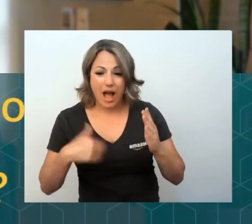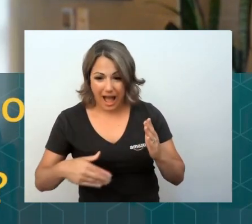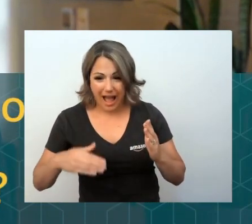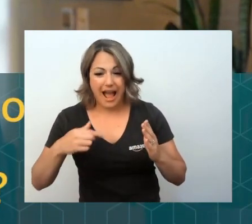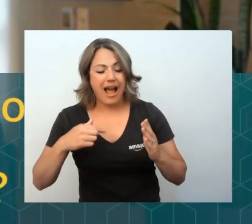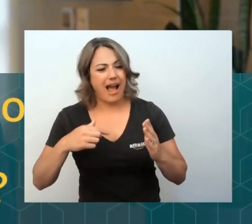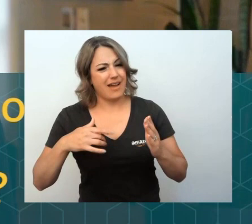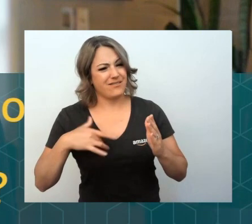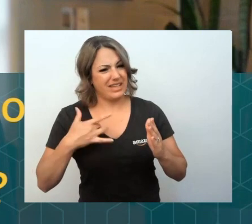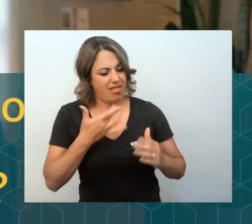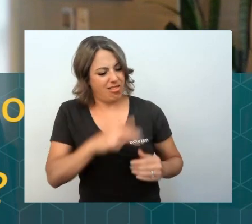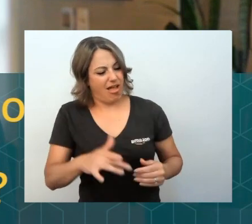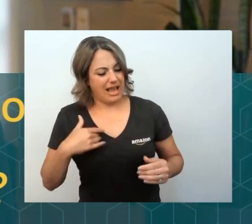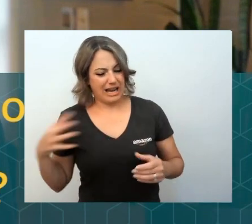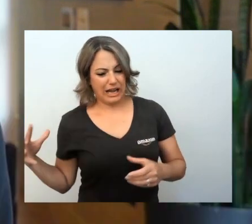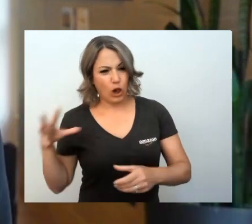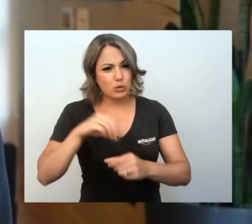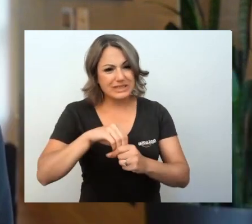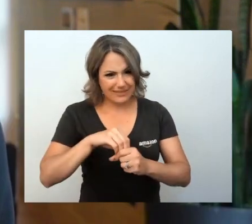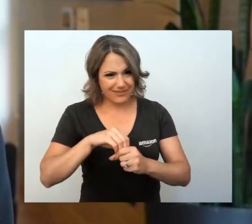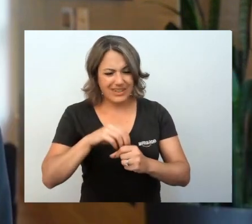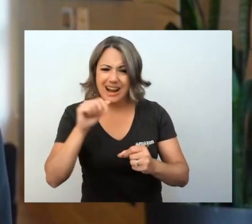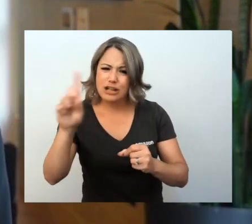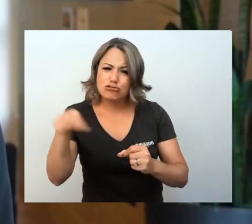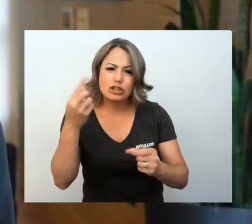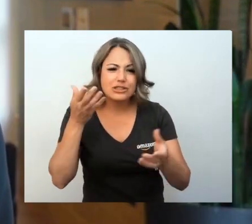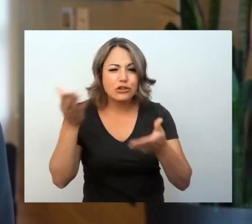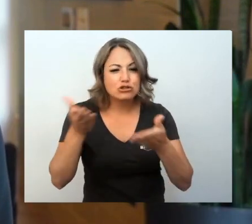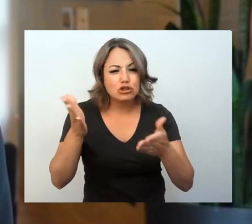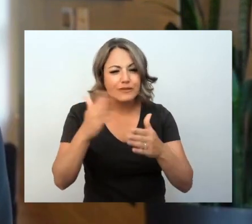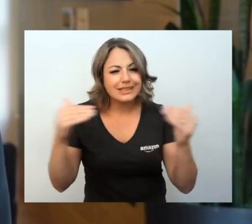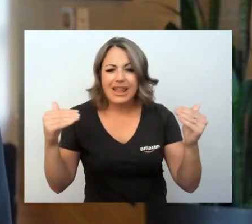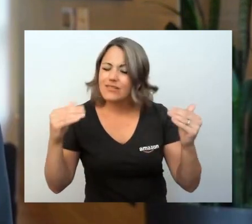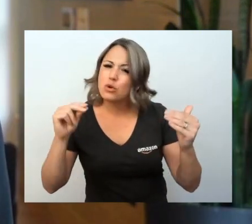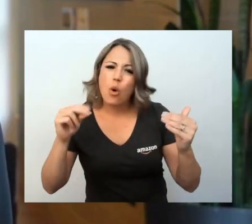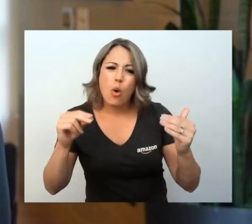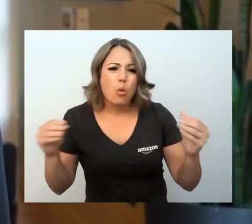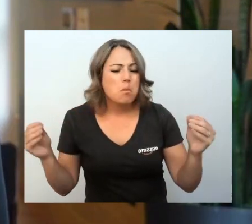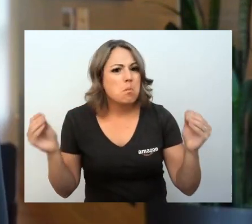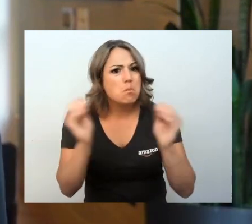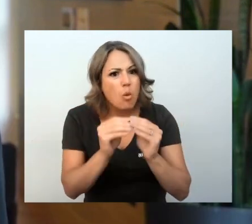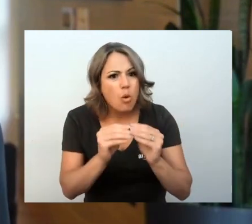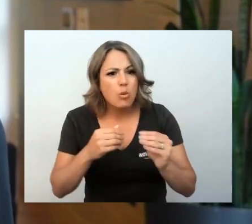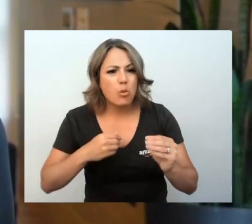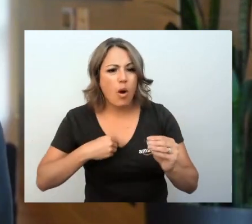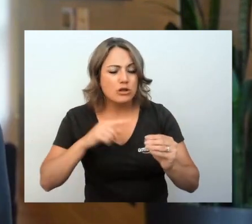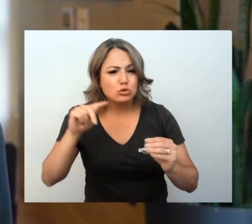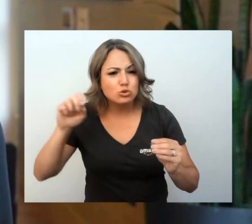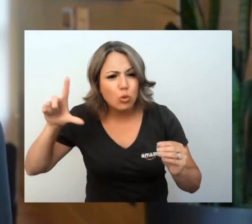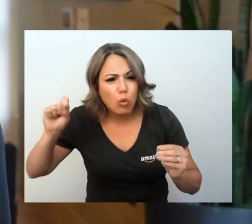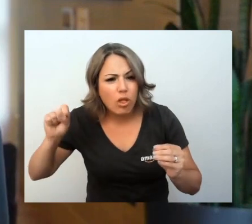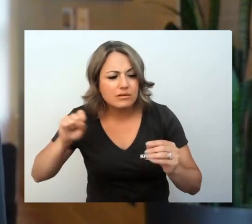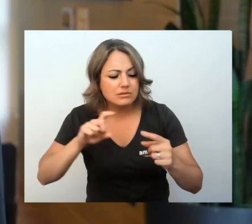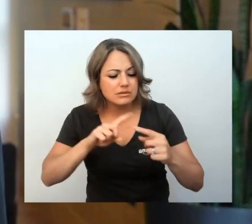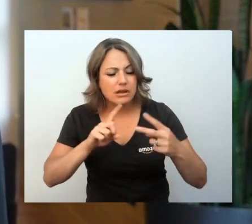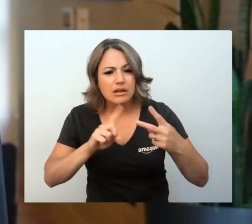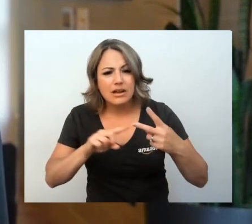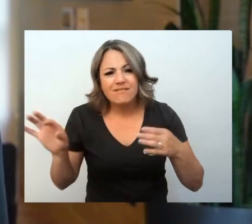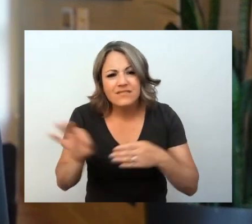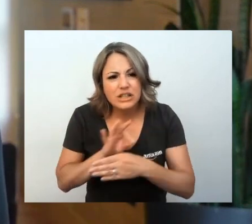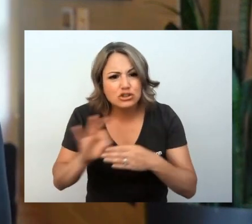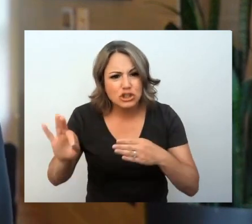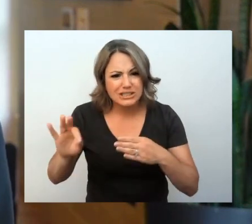right? And not just at the surface level, like we really want to build out tools and functions that make our customers feel like this is